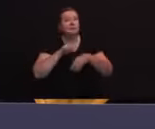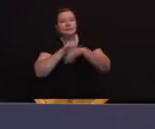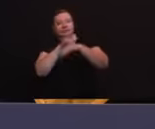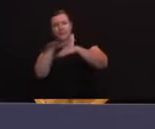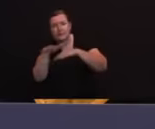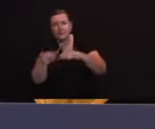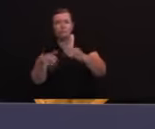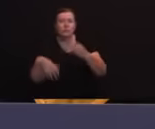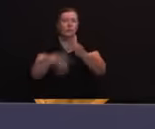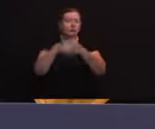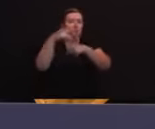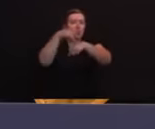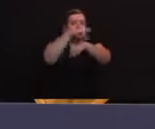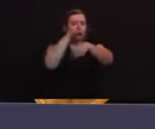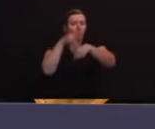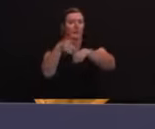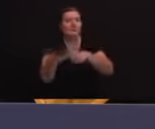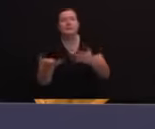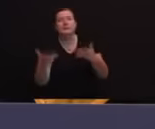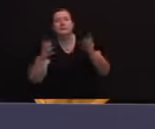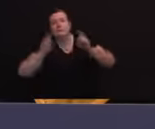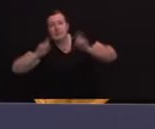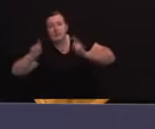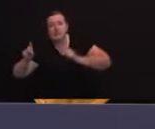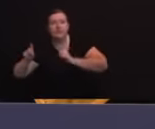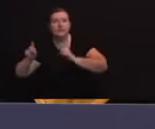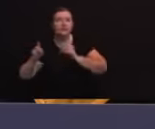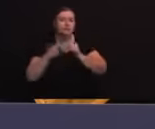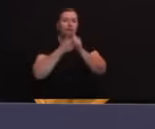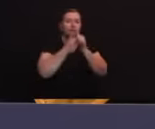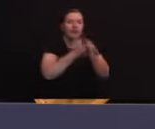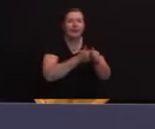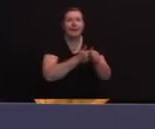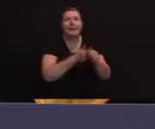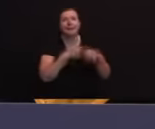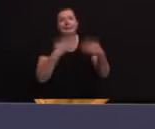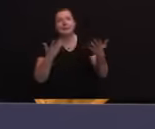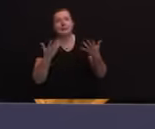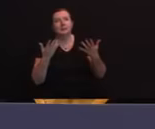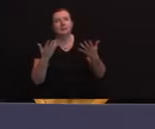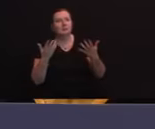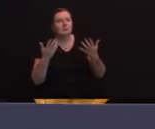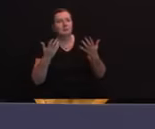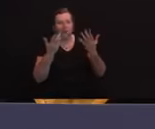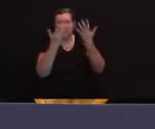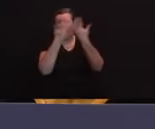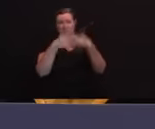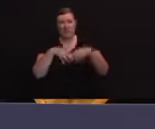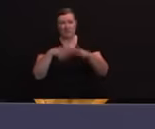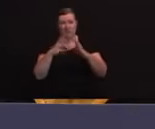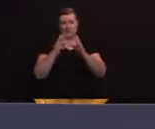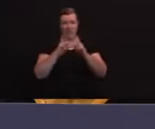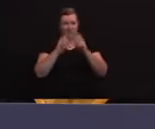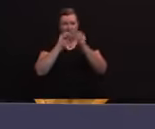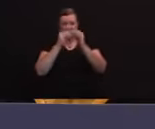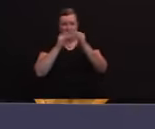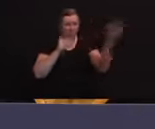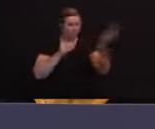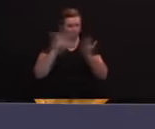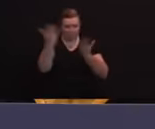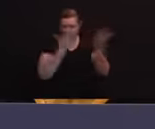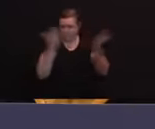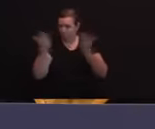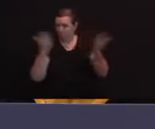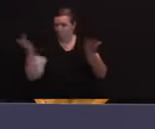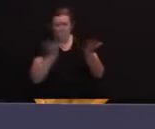testing tracing. I think it's a combination of numbers that you hear from us a lot. Yes, positive cases, but